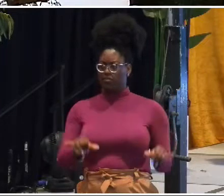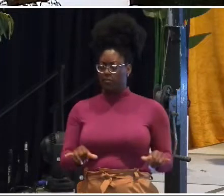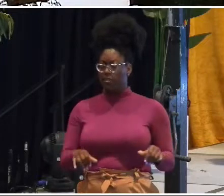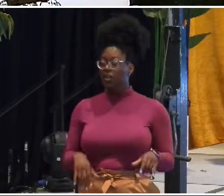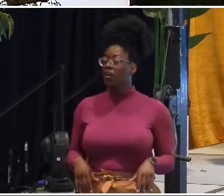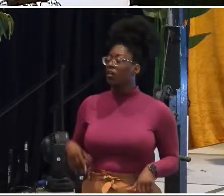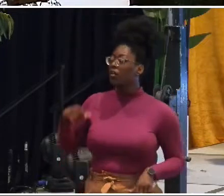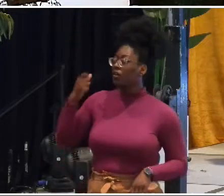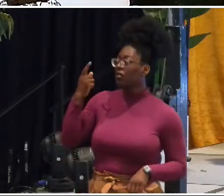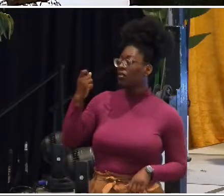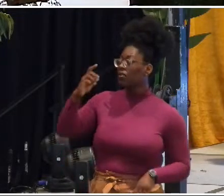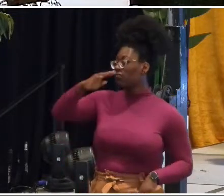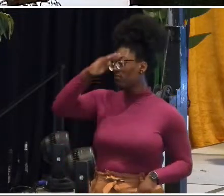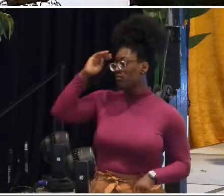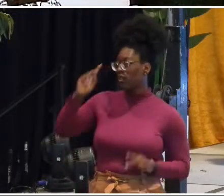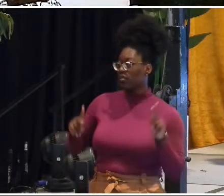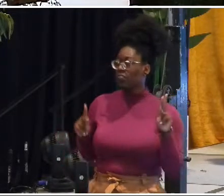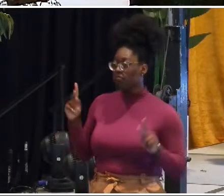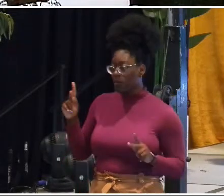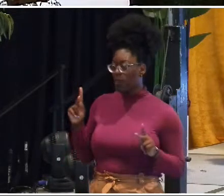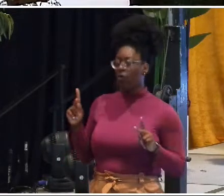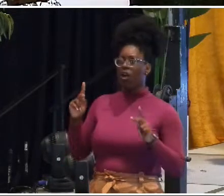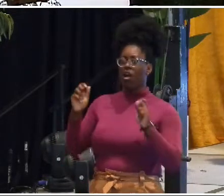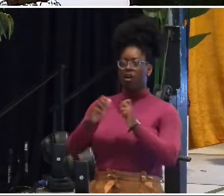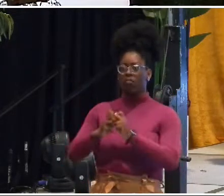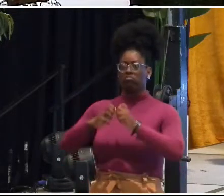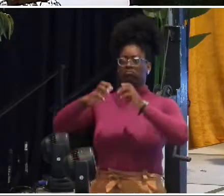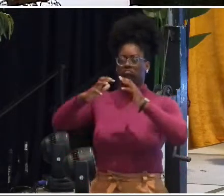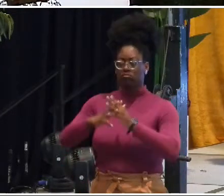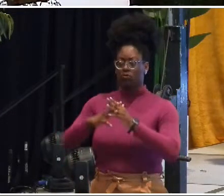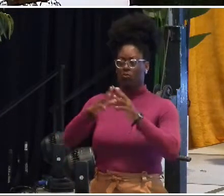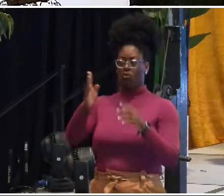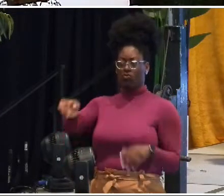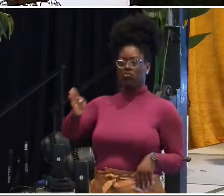made Baltimore possible.